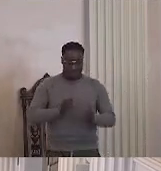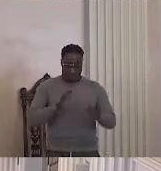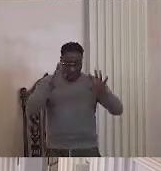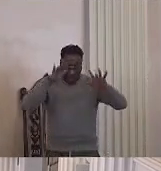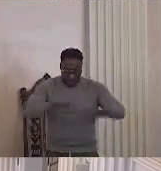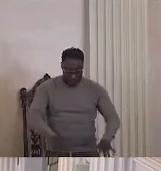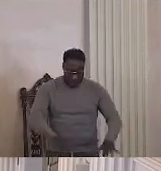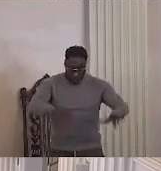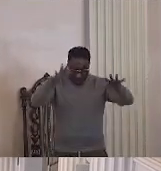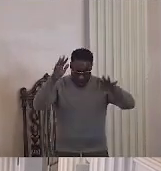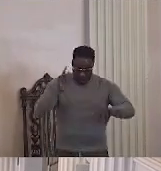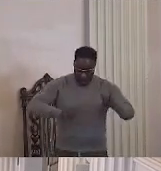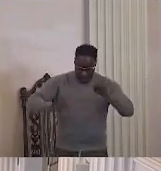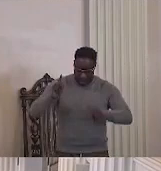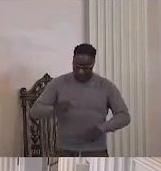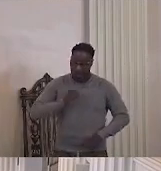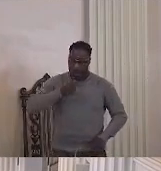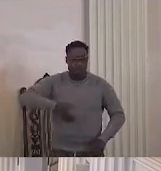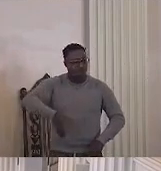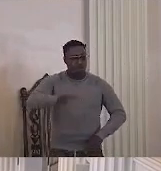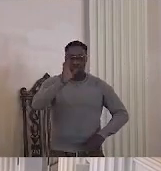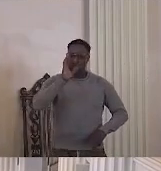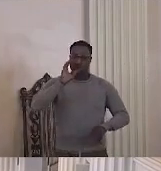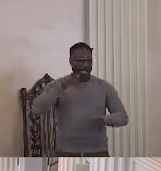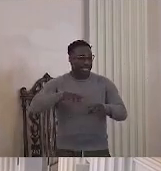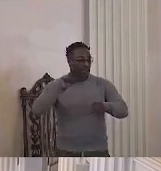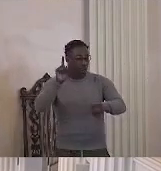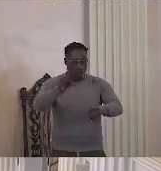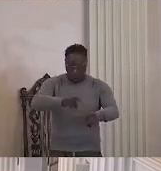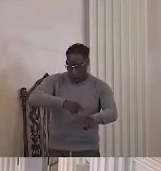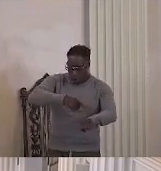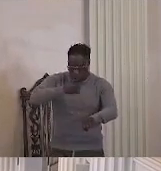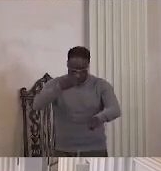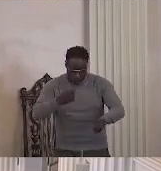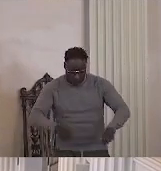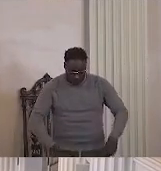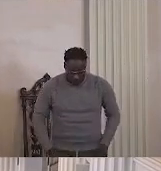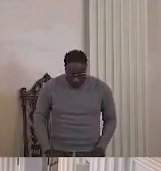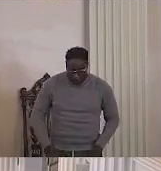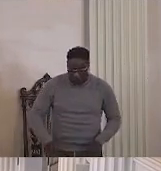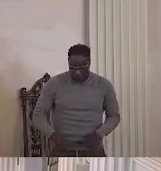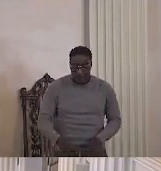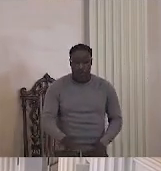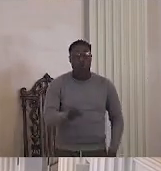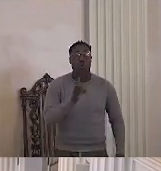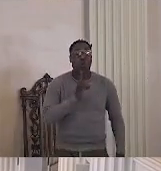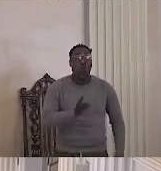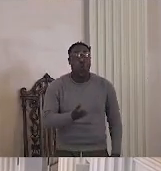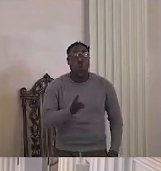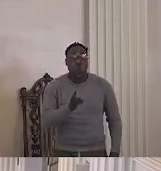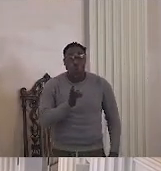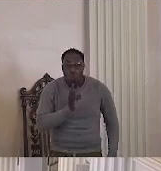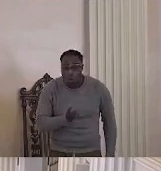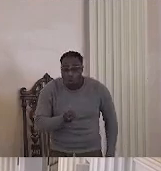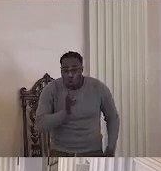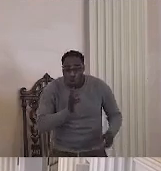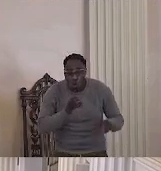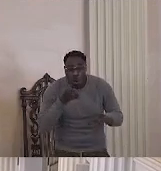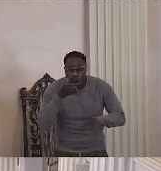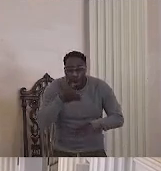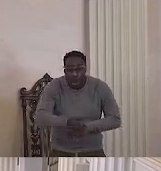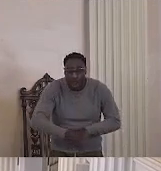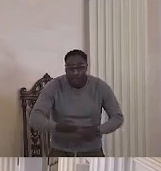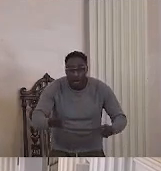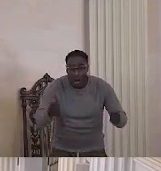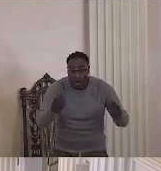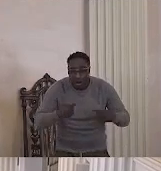ahead. And clap your hands now. Oh, clap your hands now. Hey, after it comes,